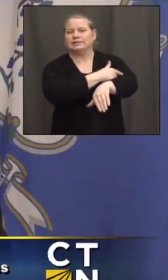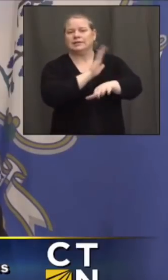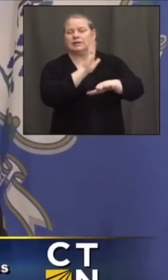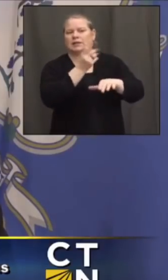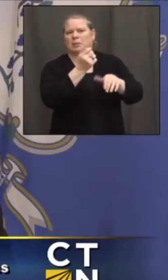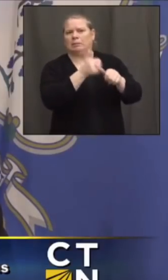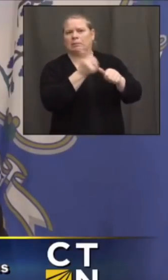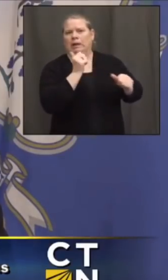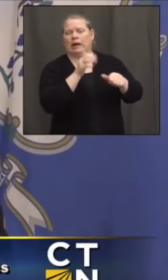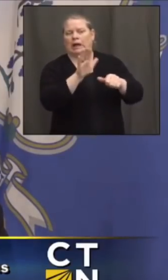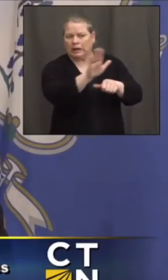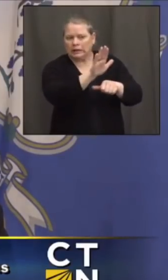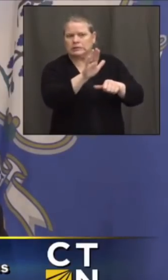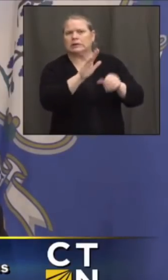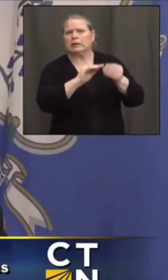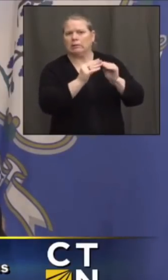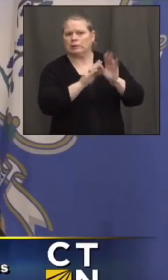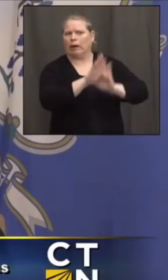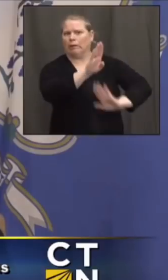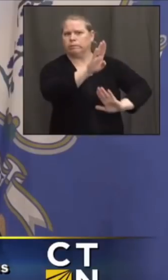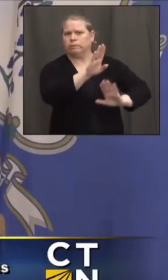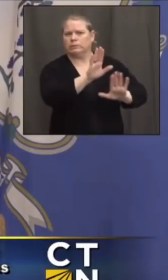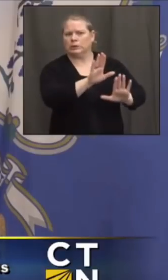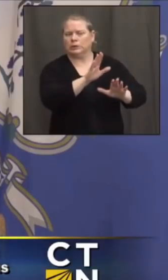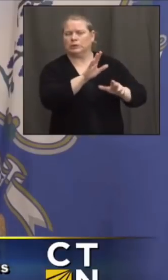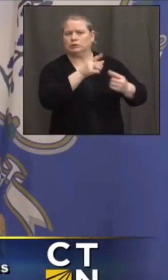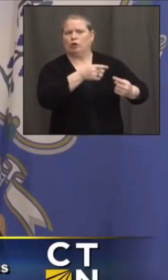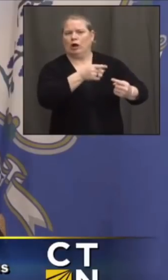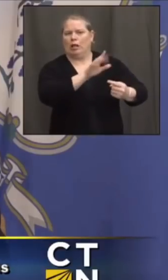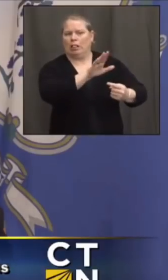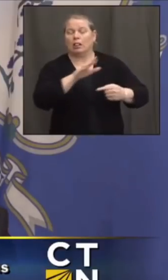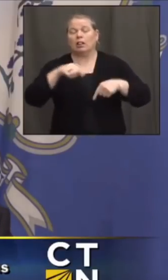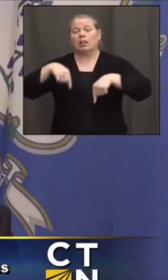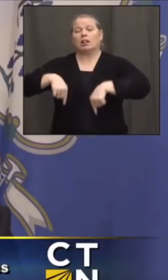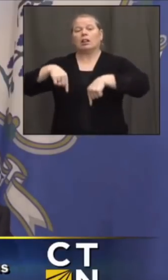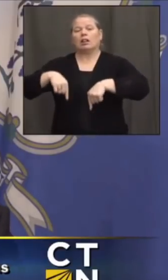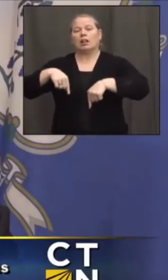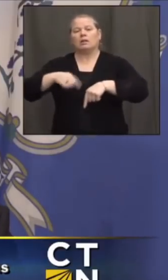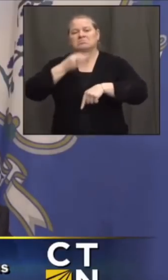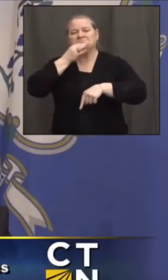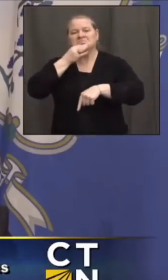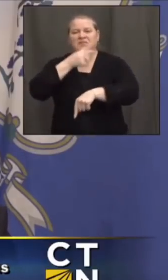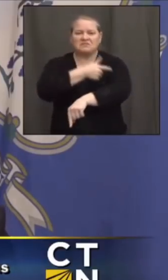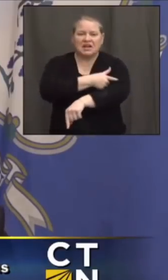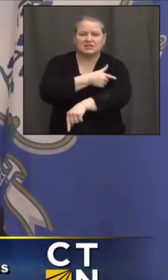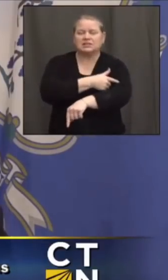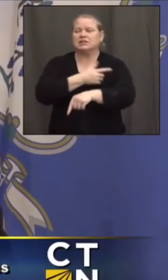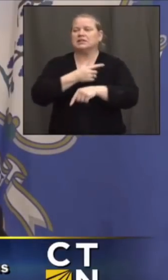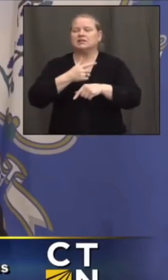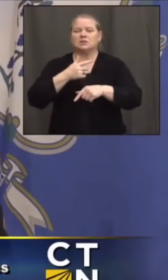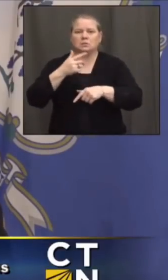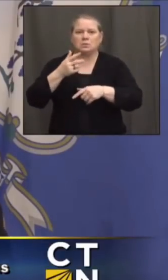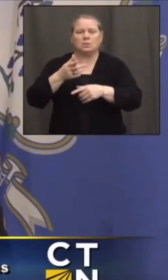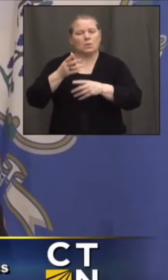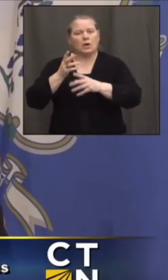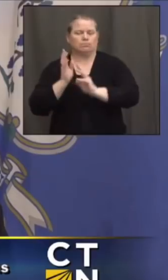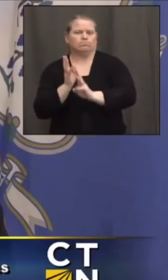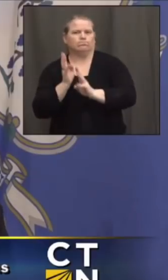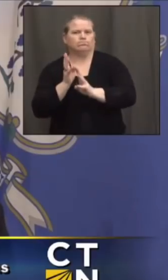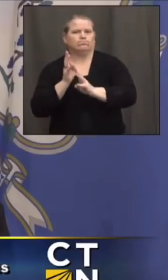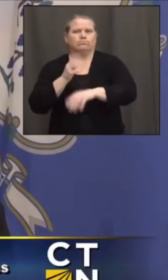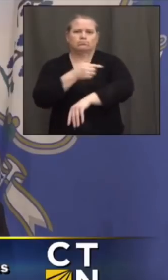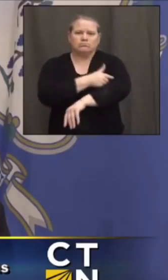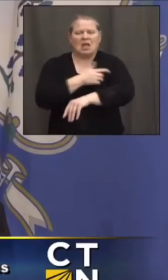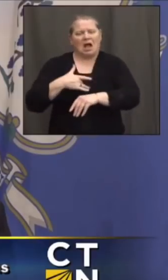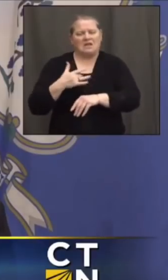tougher time. I'm fairly confident that if we continue our flow of vaccines, they continue to up the ante, we're going to be having school